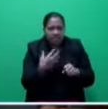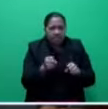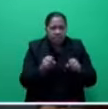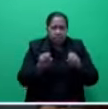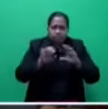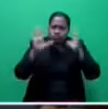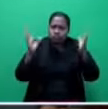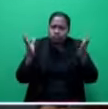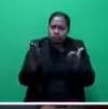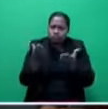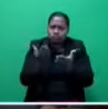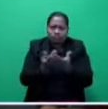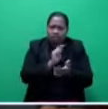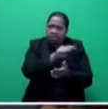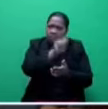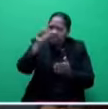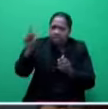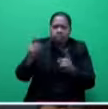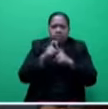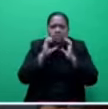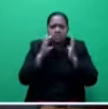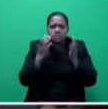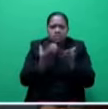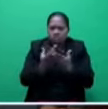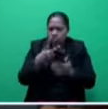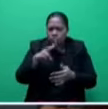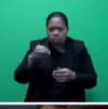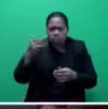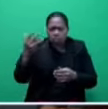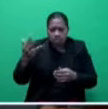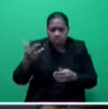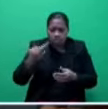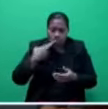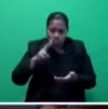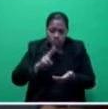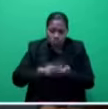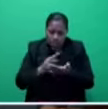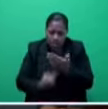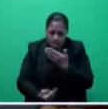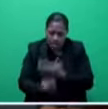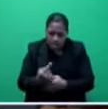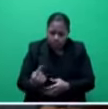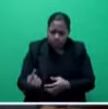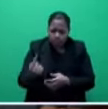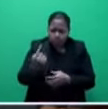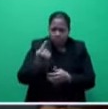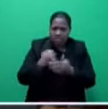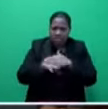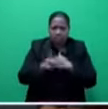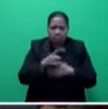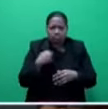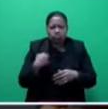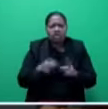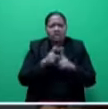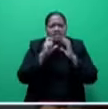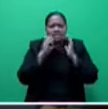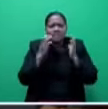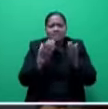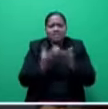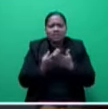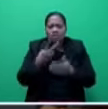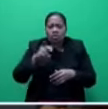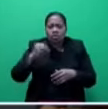December 2019. When reports came in of an unusual cluster of pneumonia cases in Wuhan, China in December 2019,